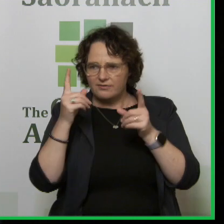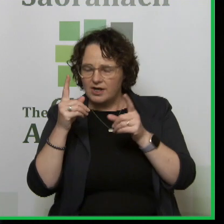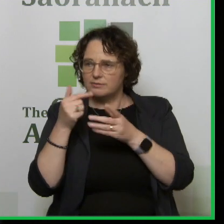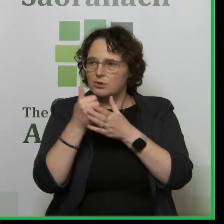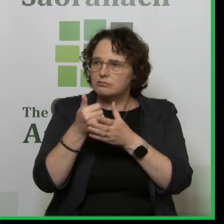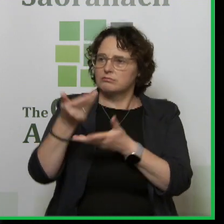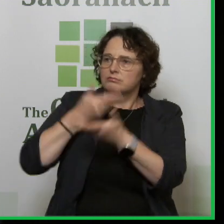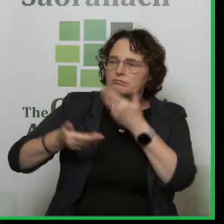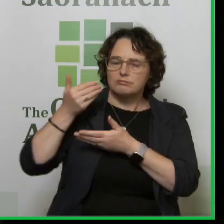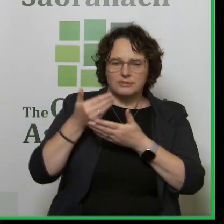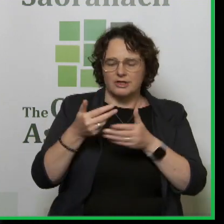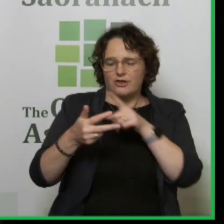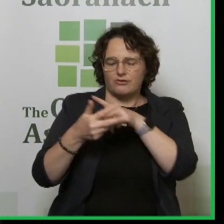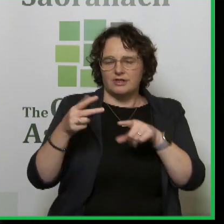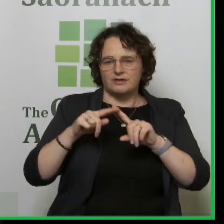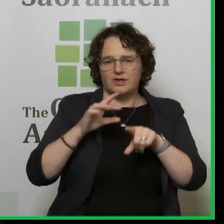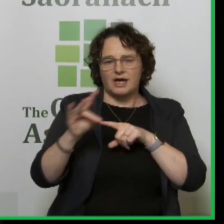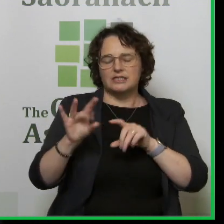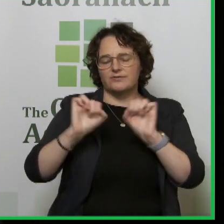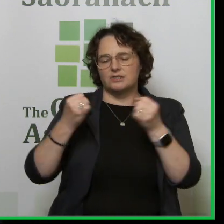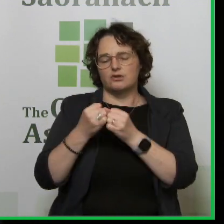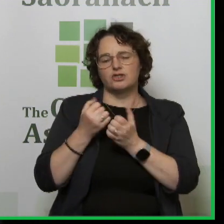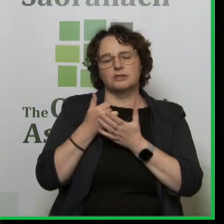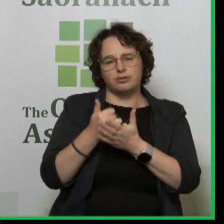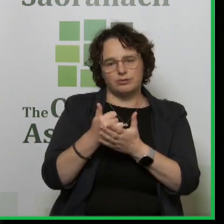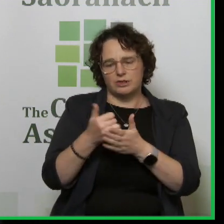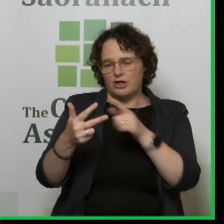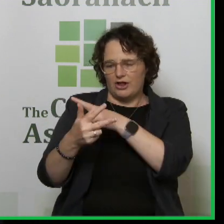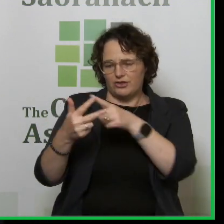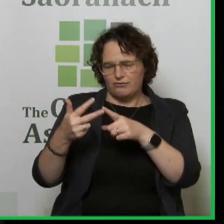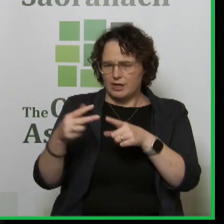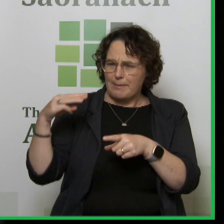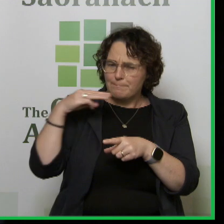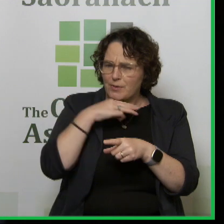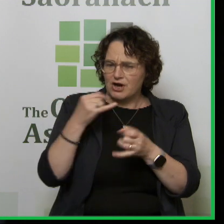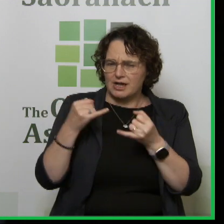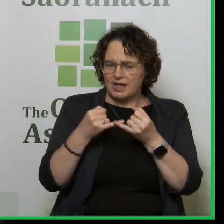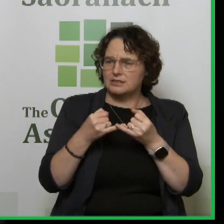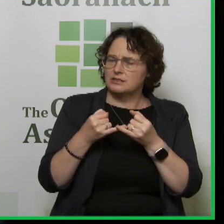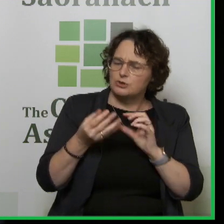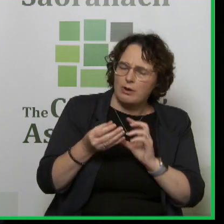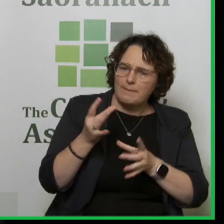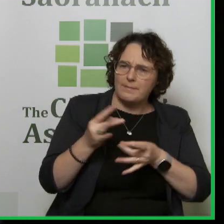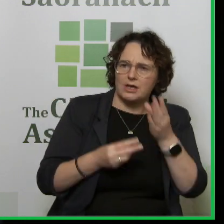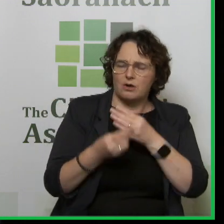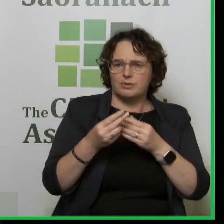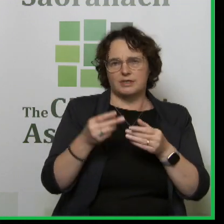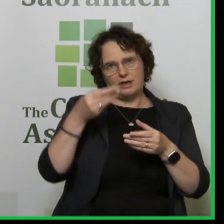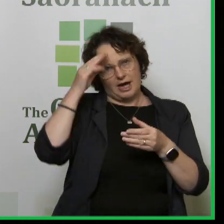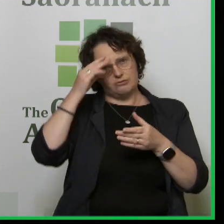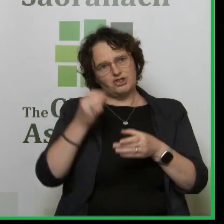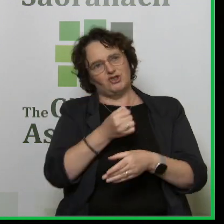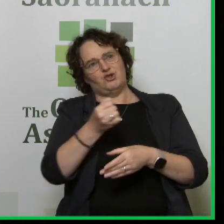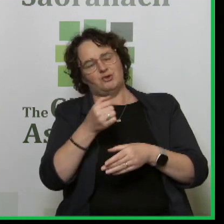our families. That's the three forms of social support. And they're the key ingredients in the resilience Irish stew. And I'm a bad